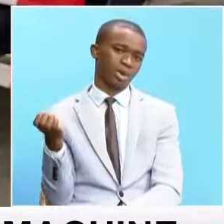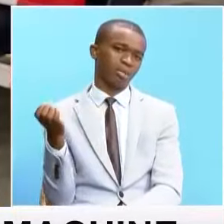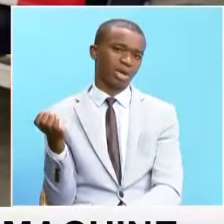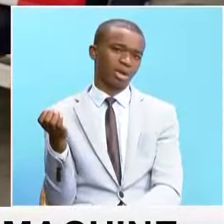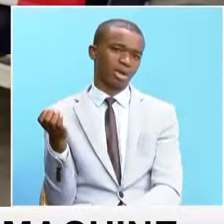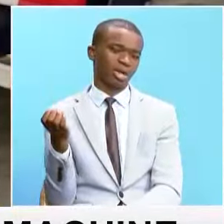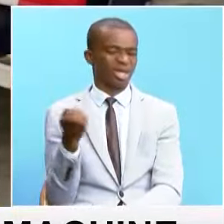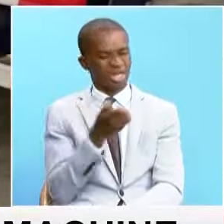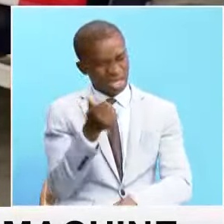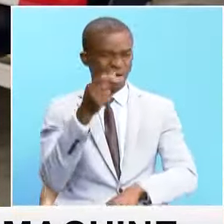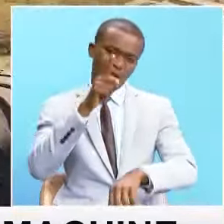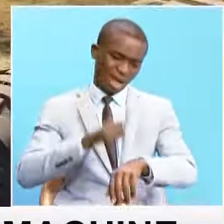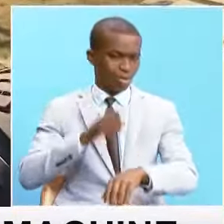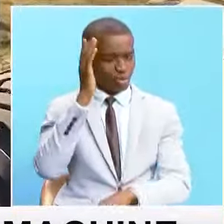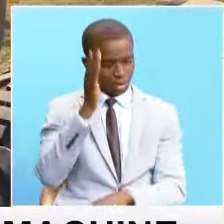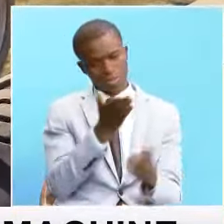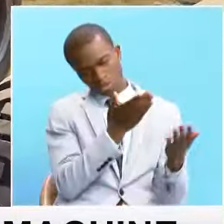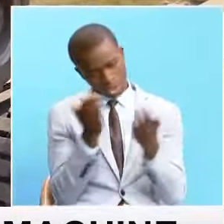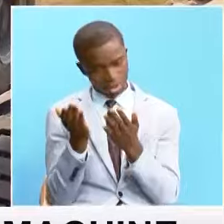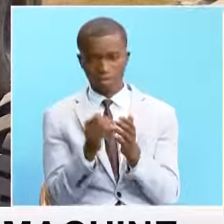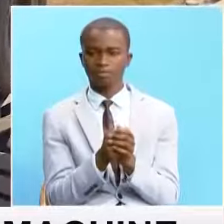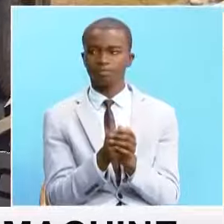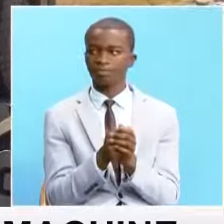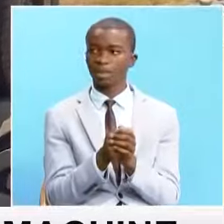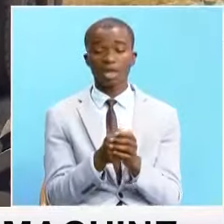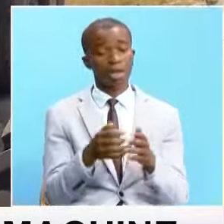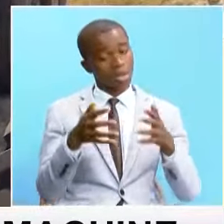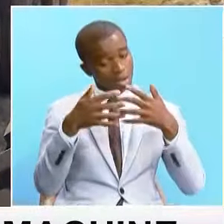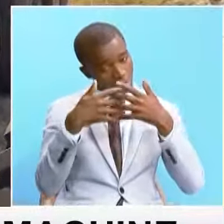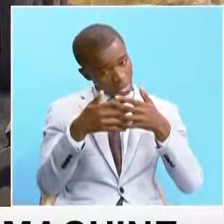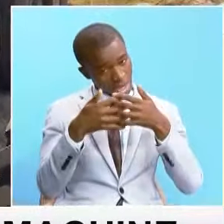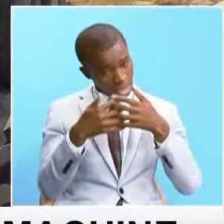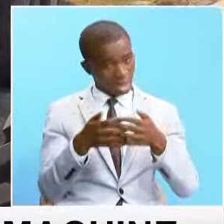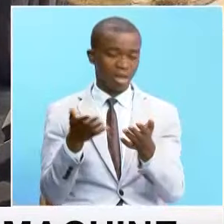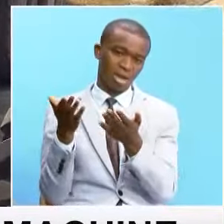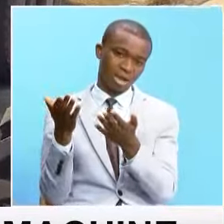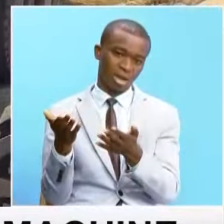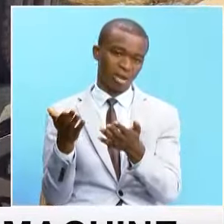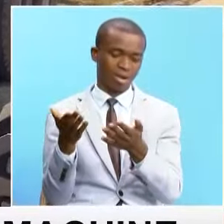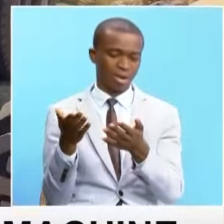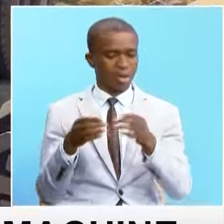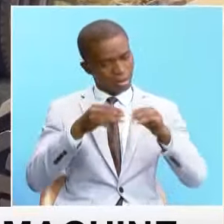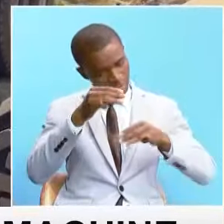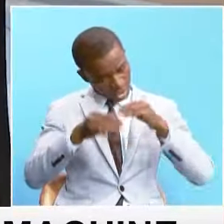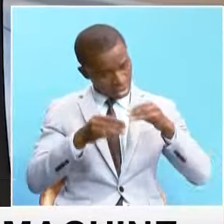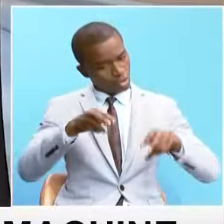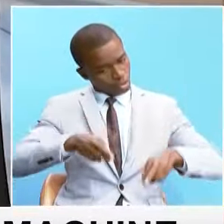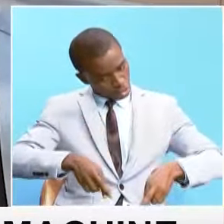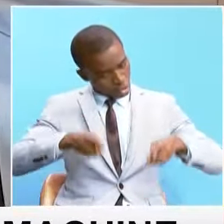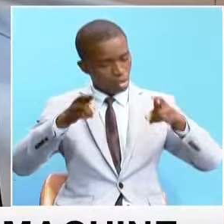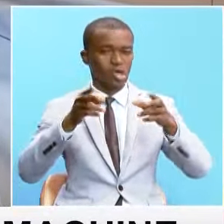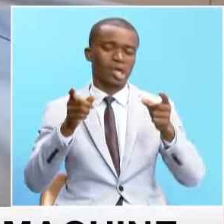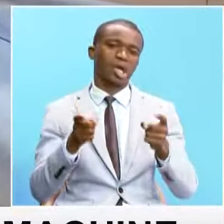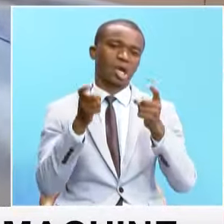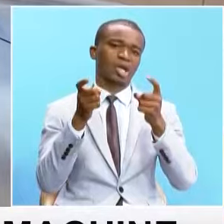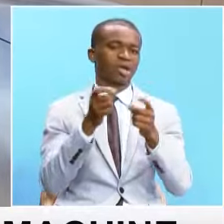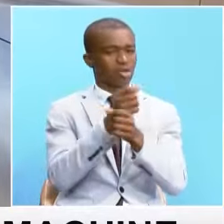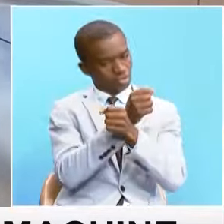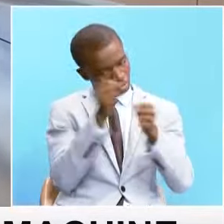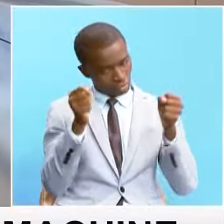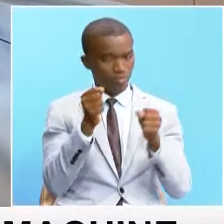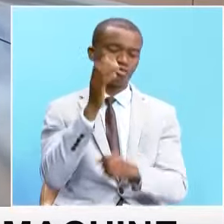delivered at any point. With these machines, roadworks will be carried out with less challenges. People should really be